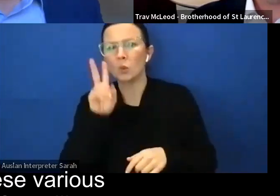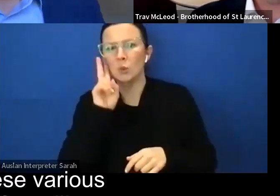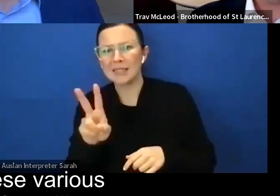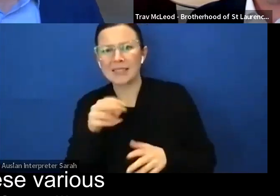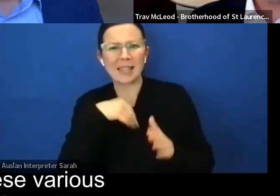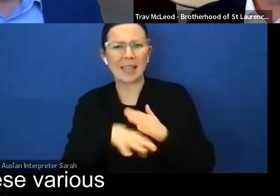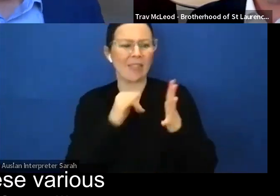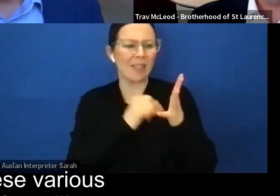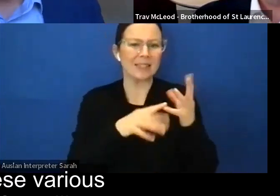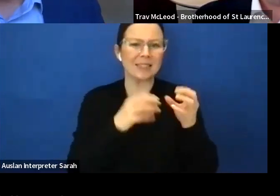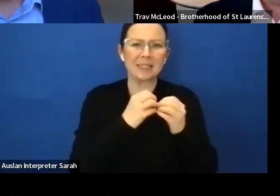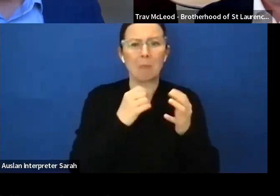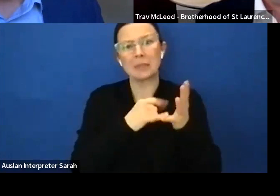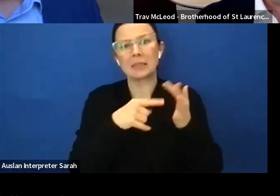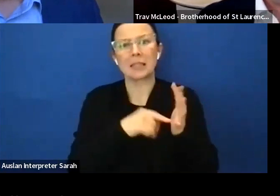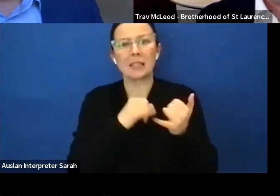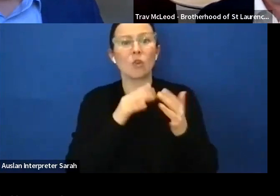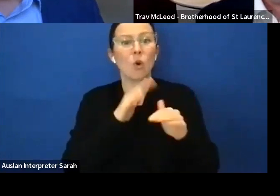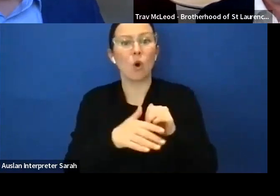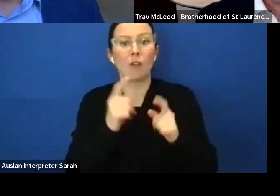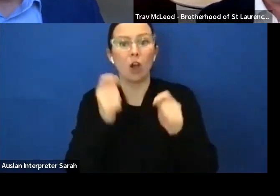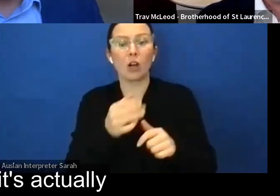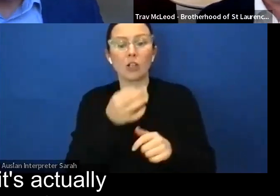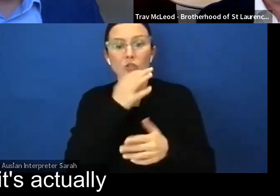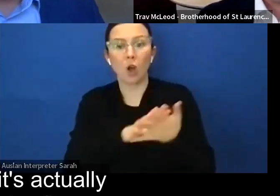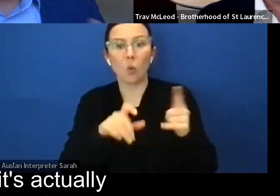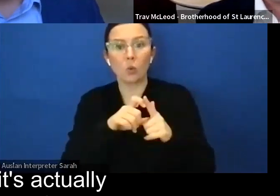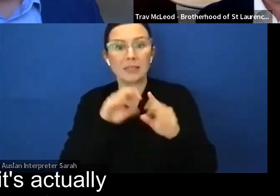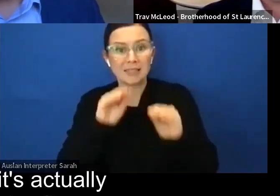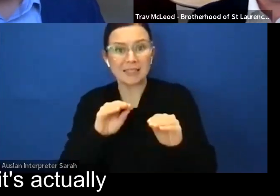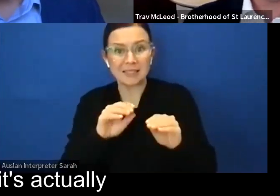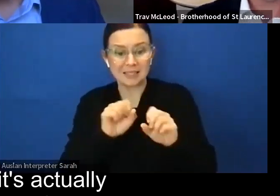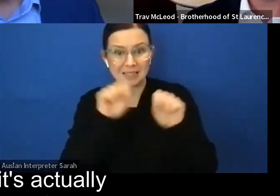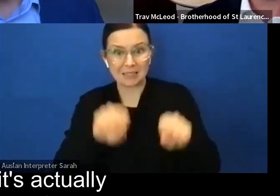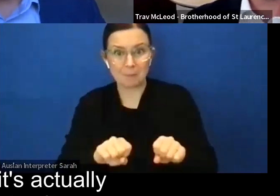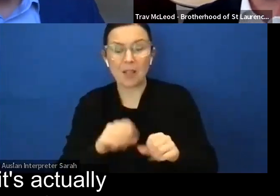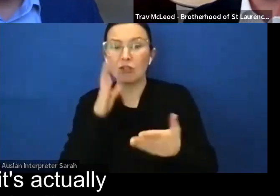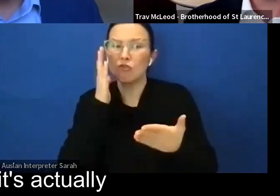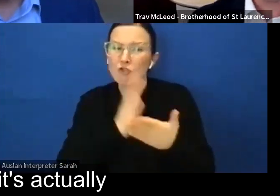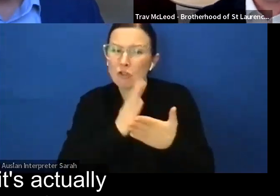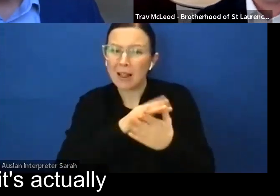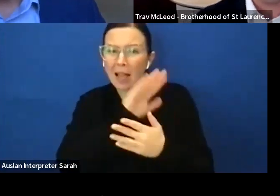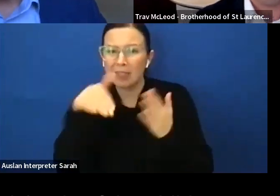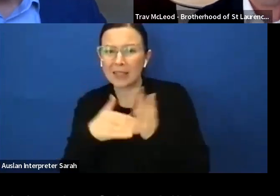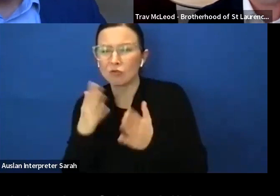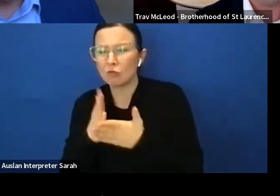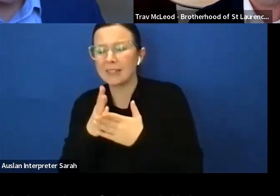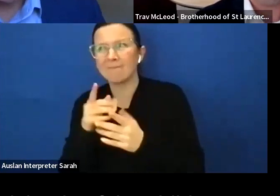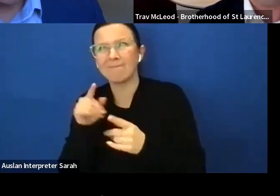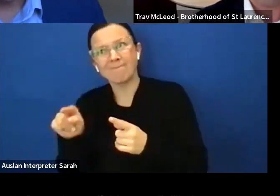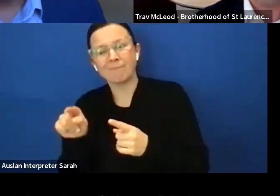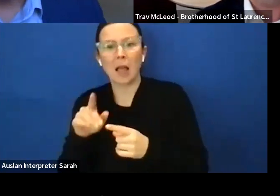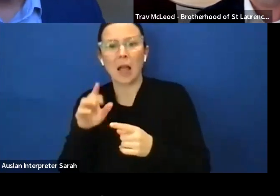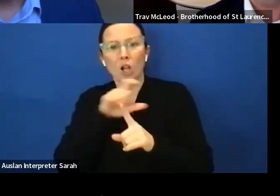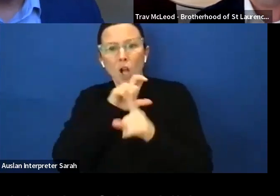various subsets, if you like, of the early childhood system, in the end, it's actually also about culture and about what our